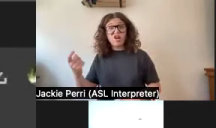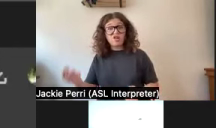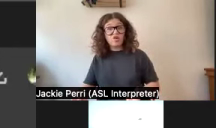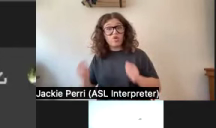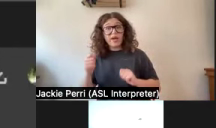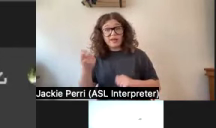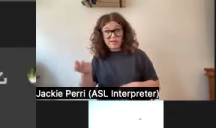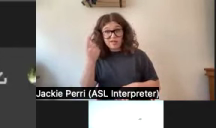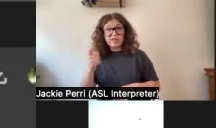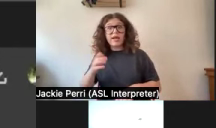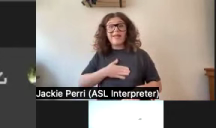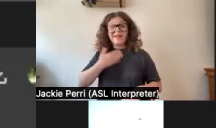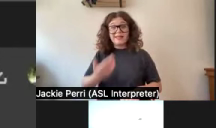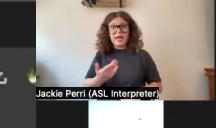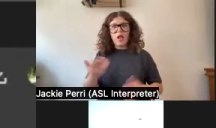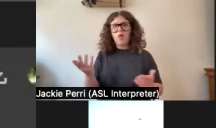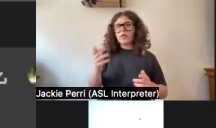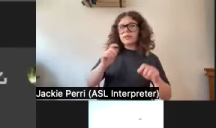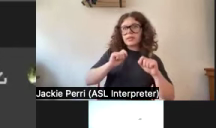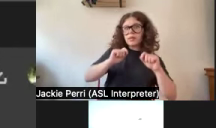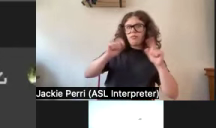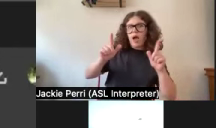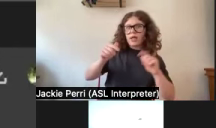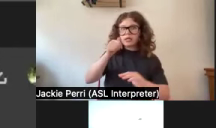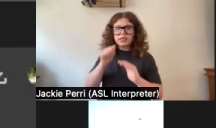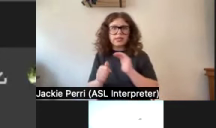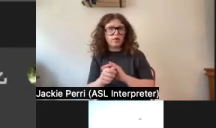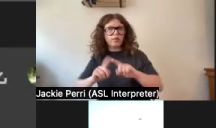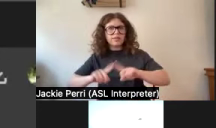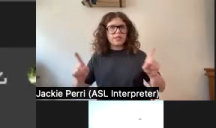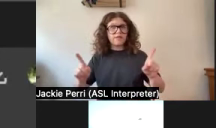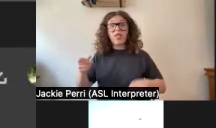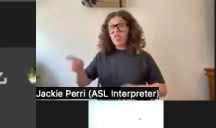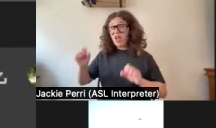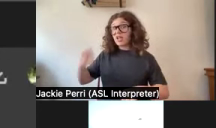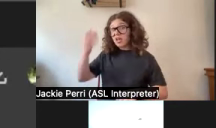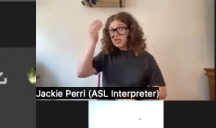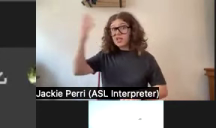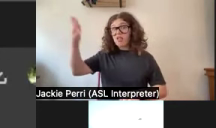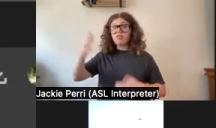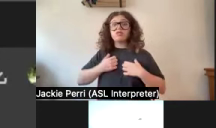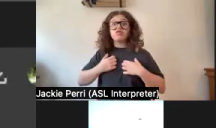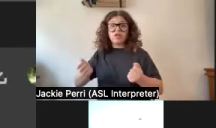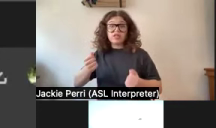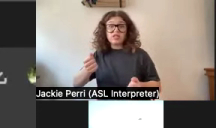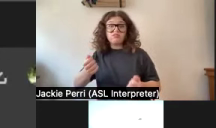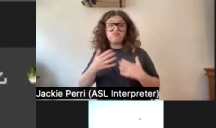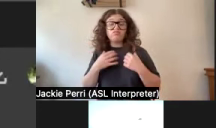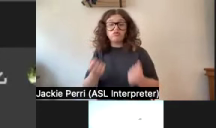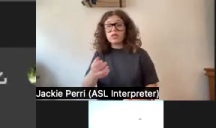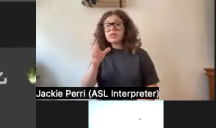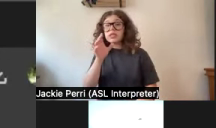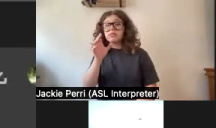what is a surprise versus a secret, then they're able to tell their trusted adults, hey, this happened to me, or this other thing happened to